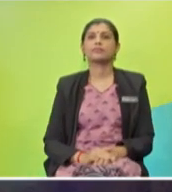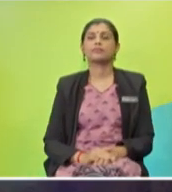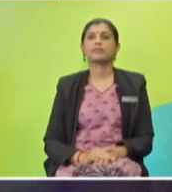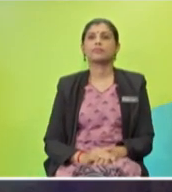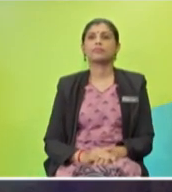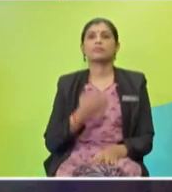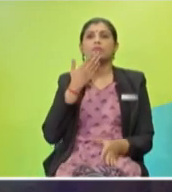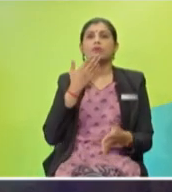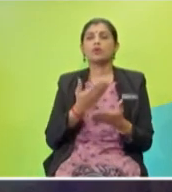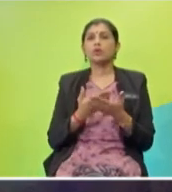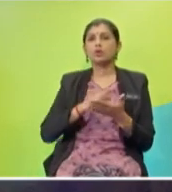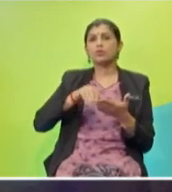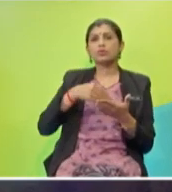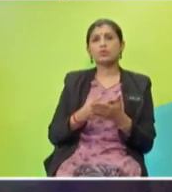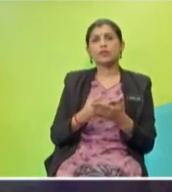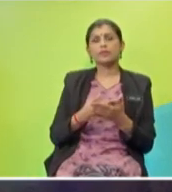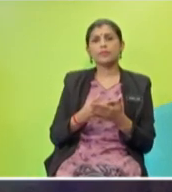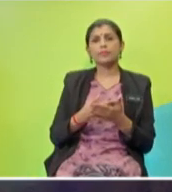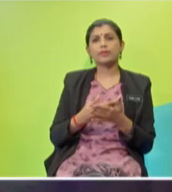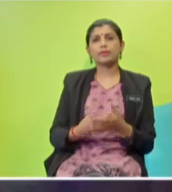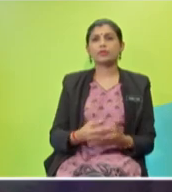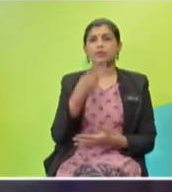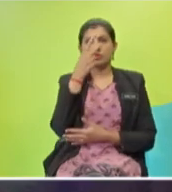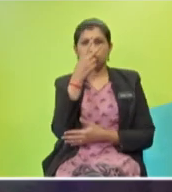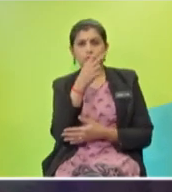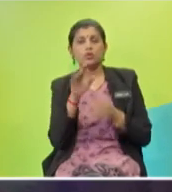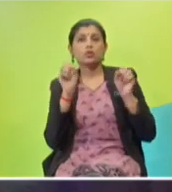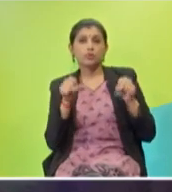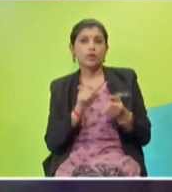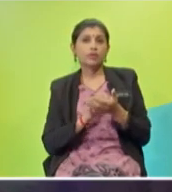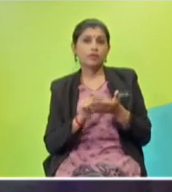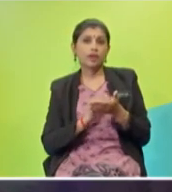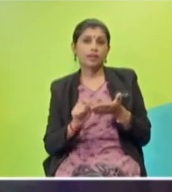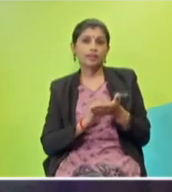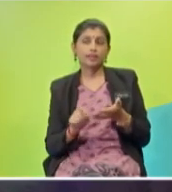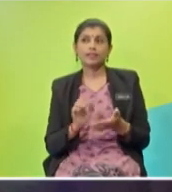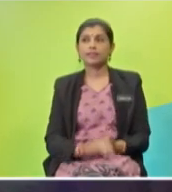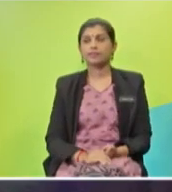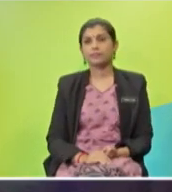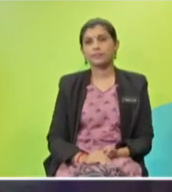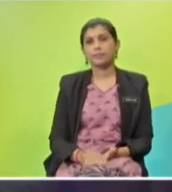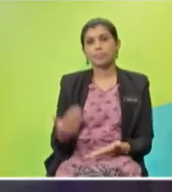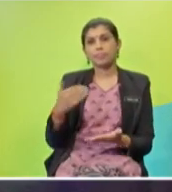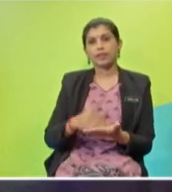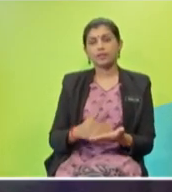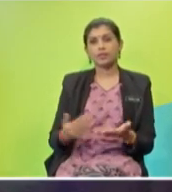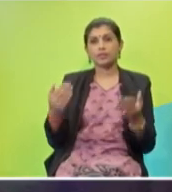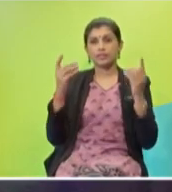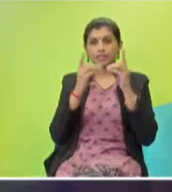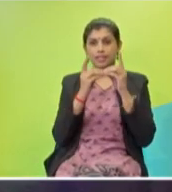to all my friends watching at home as well as on Google Meets. And with that, Teacher, we will see you again next time only on Tahap